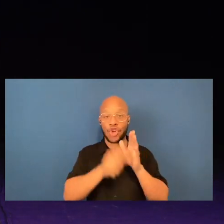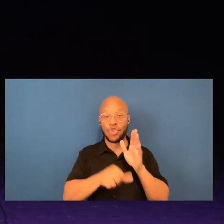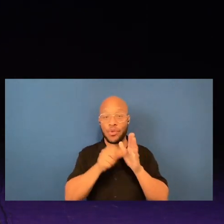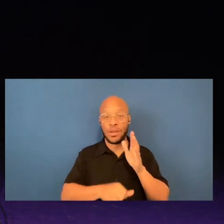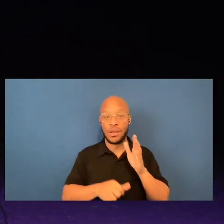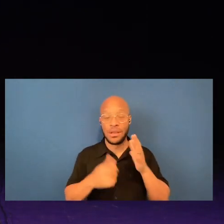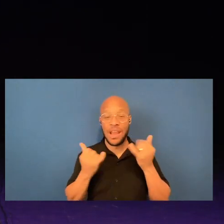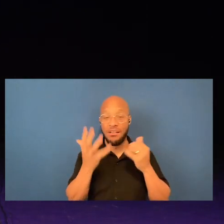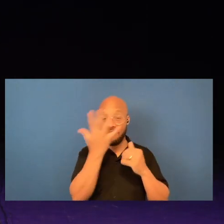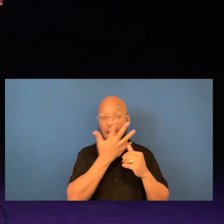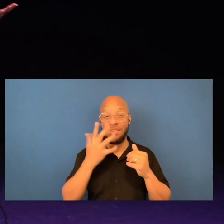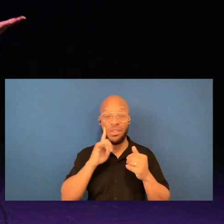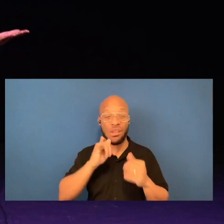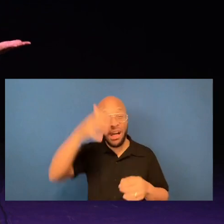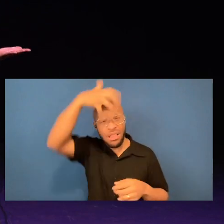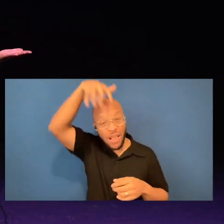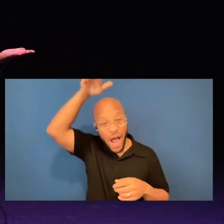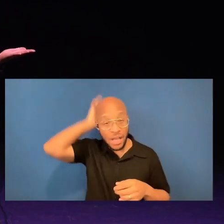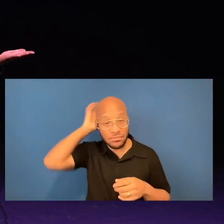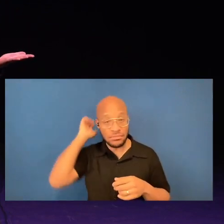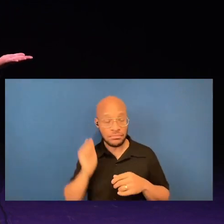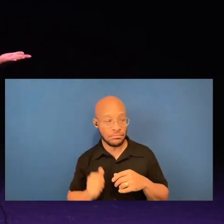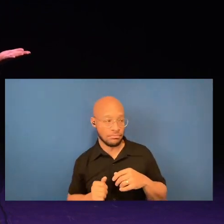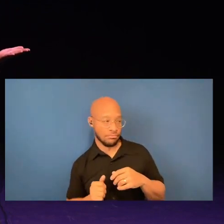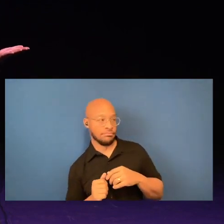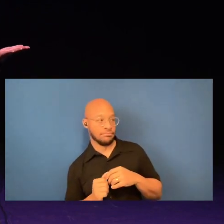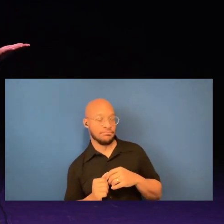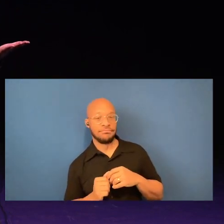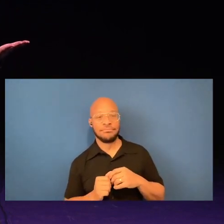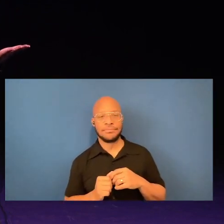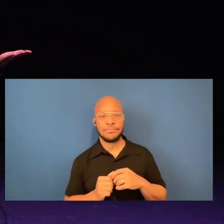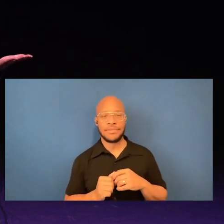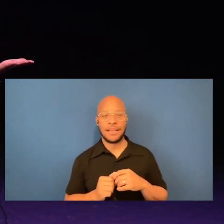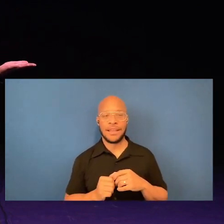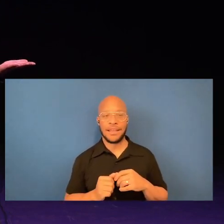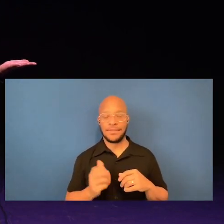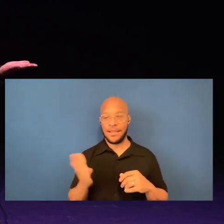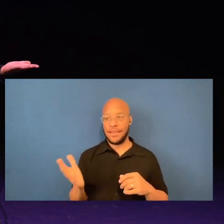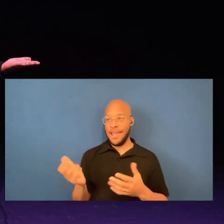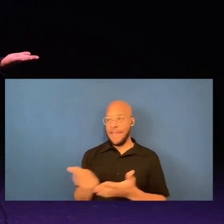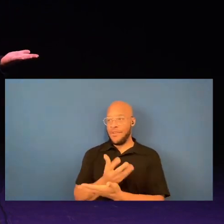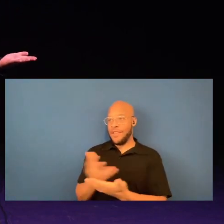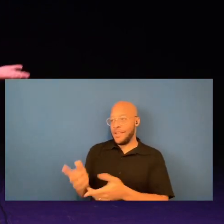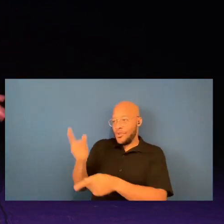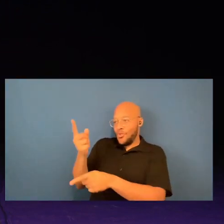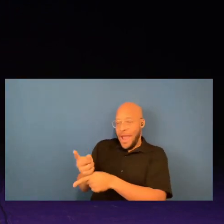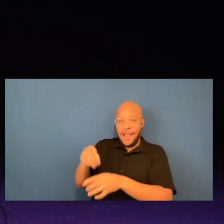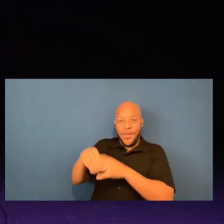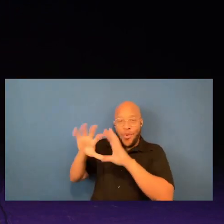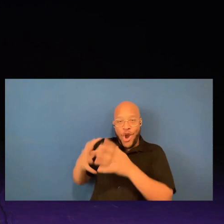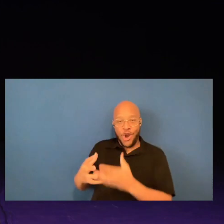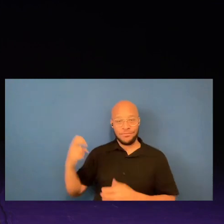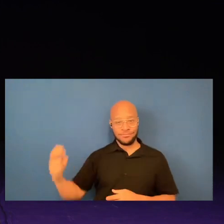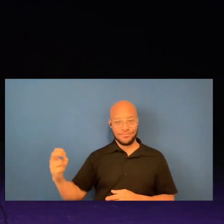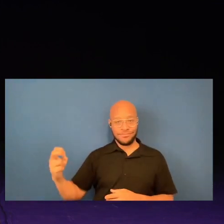It was kind of like everything that's right with the world and everything that's not.